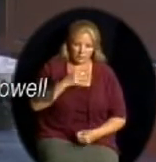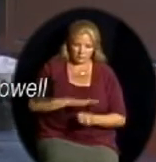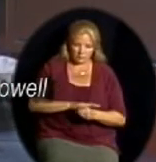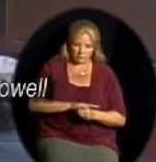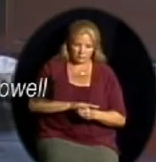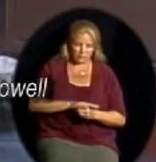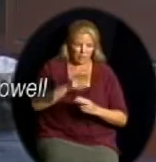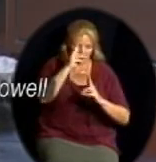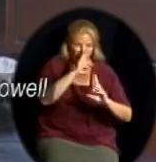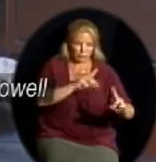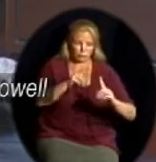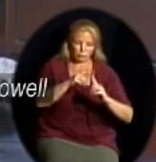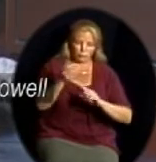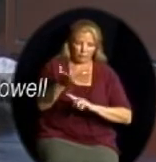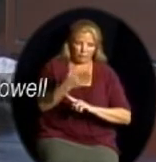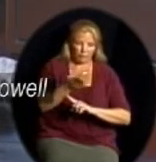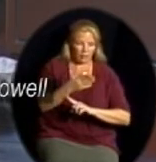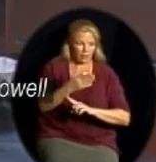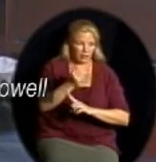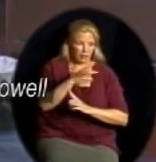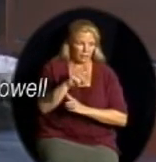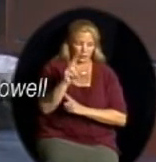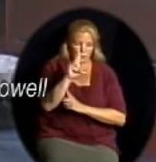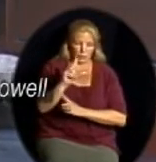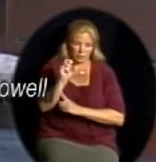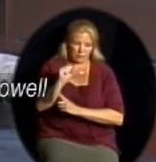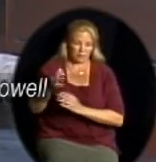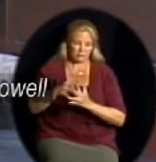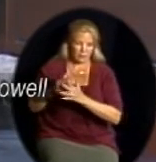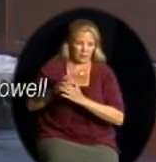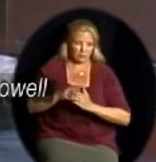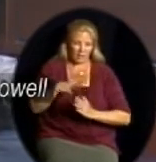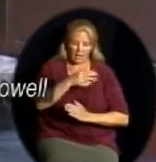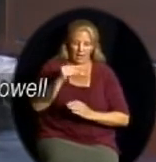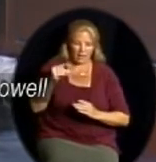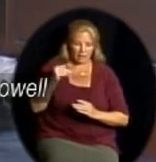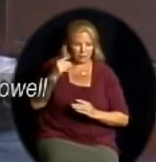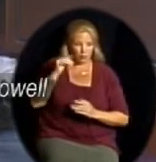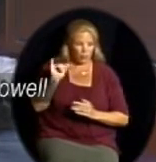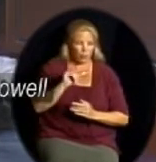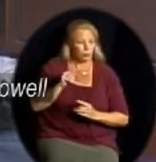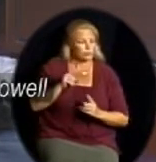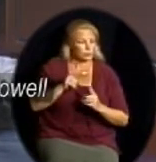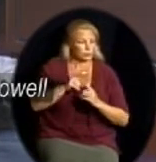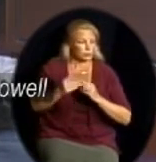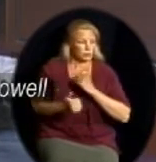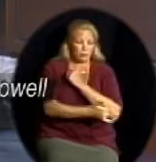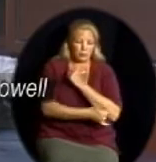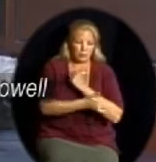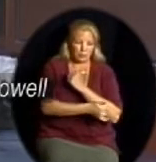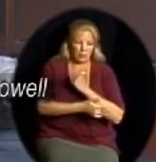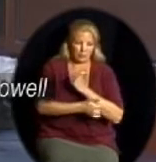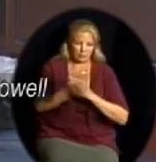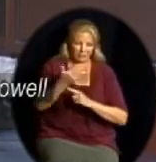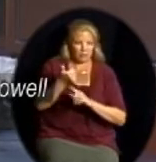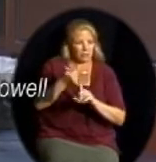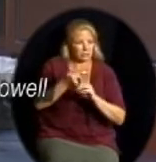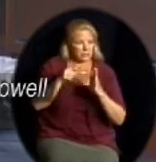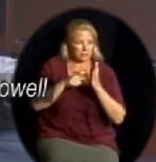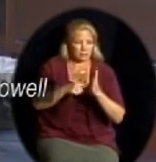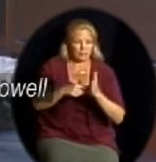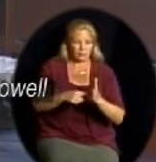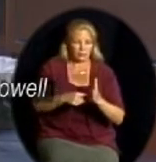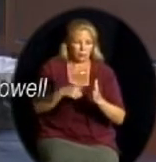Allegiance to the flag of the United States of America and to the republic for which it stands,